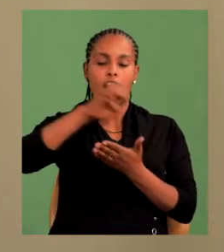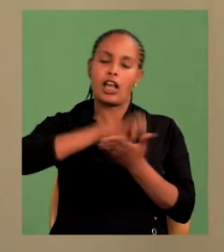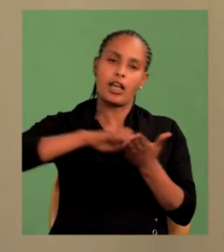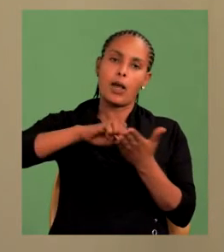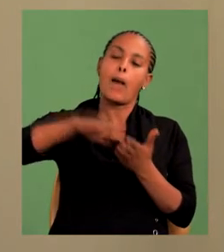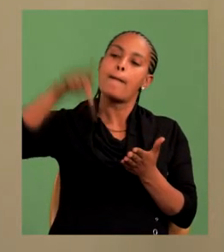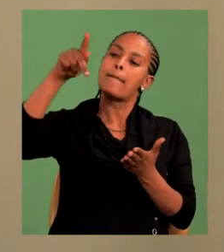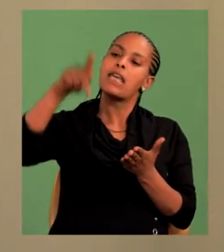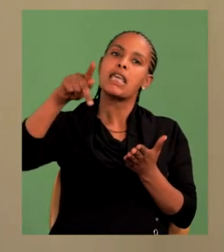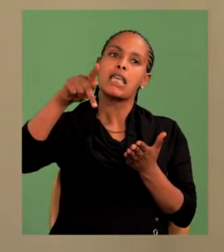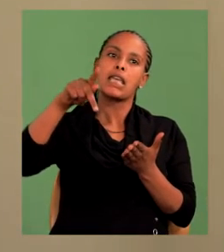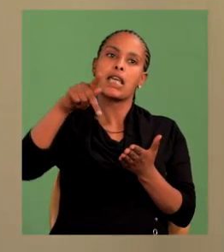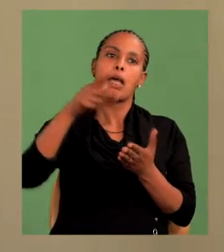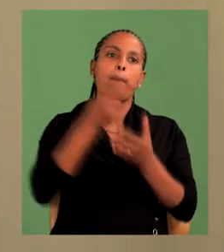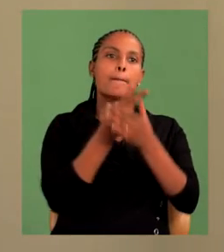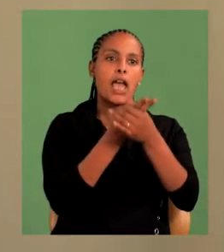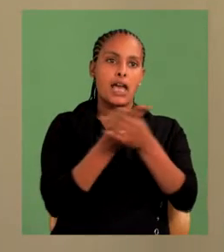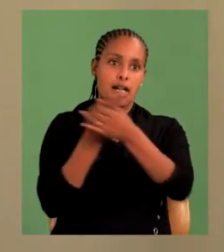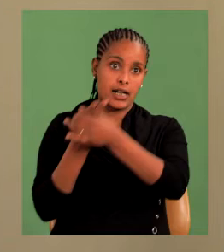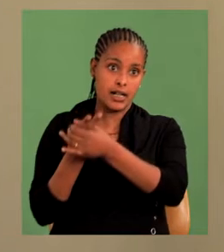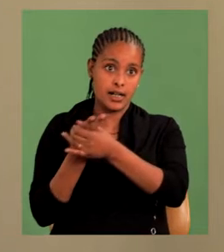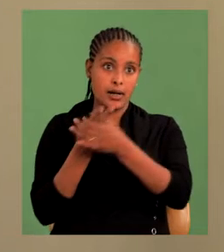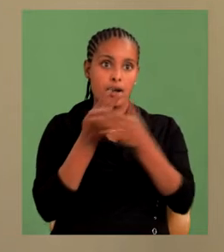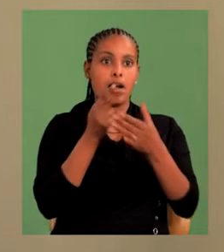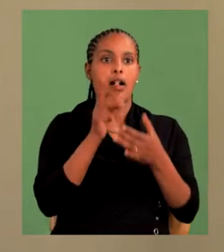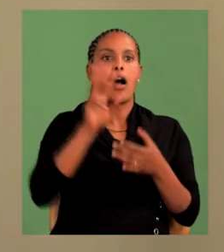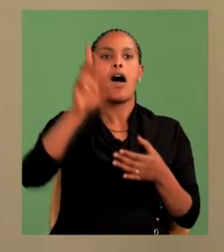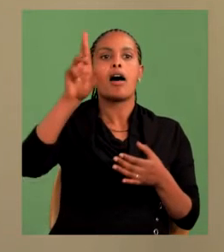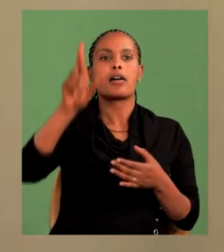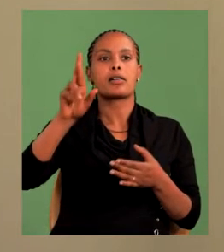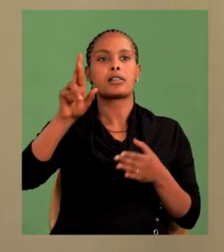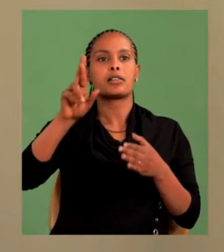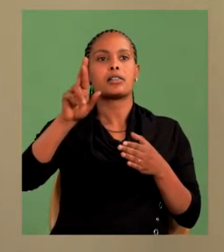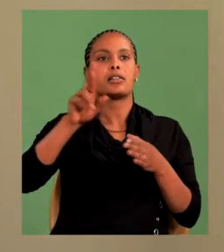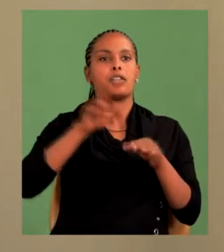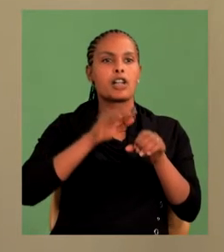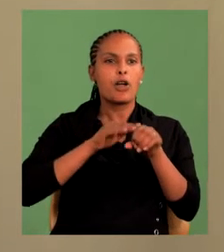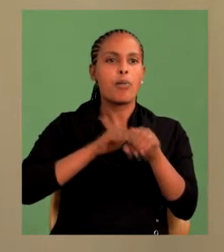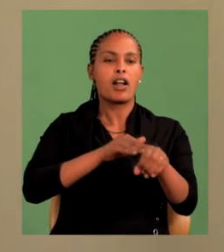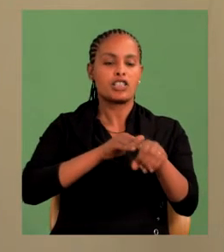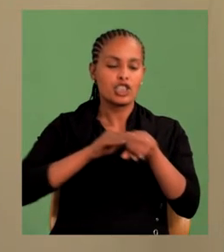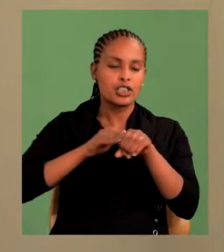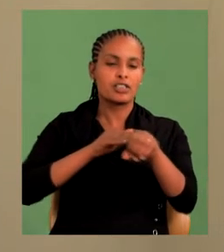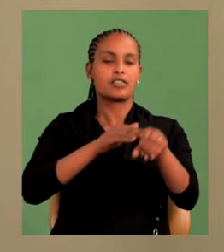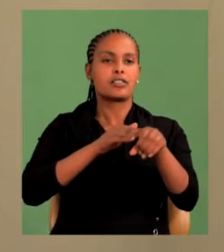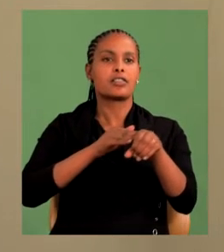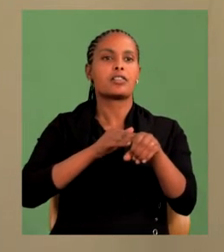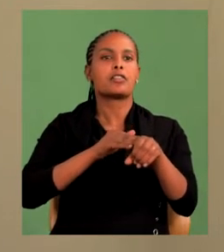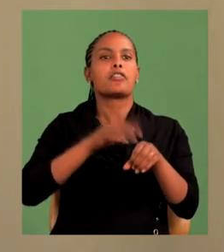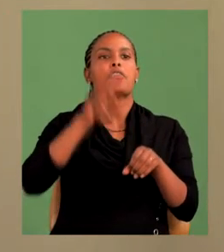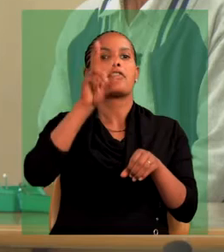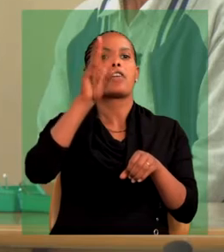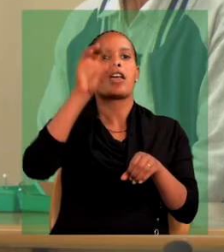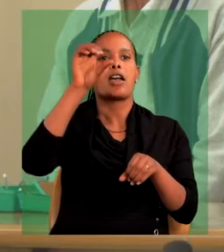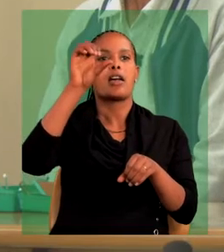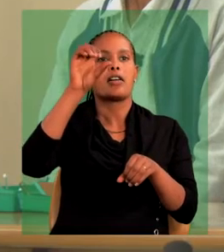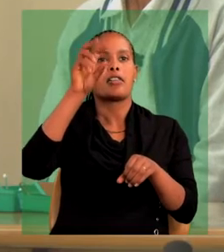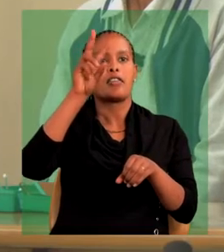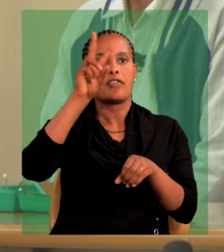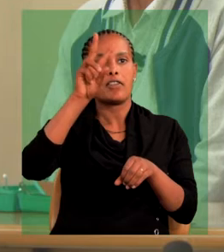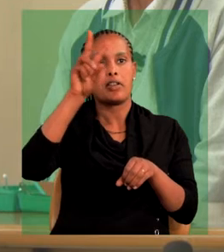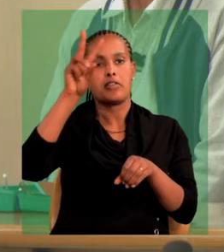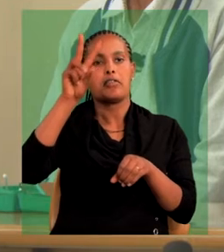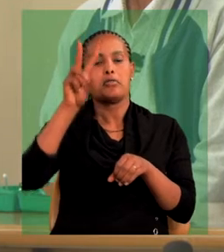electron, P pair, R repulsion. So VSEPR or